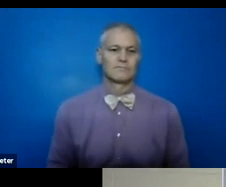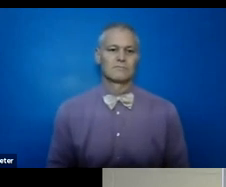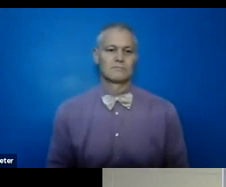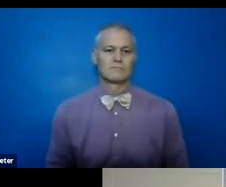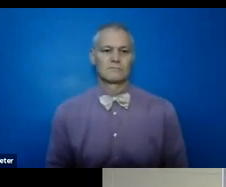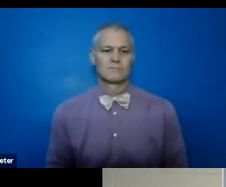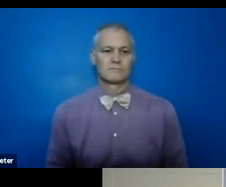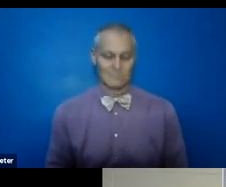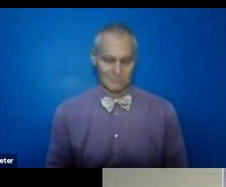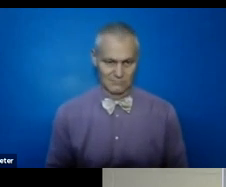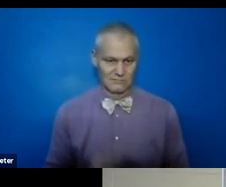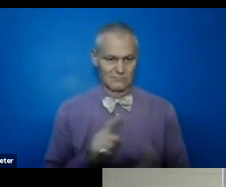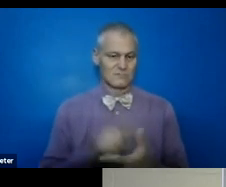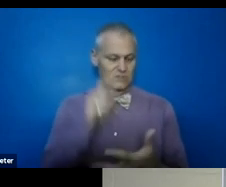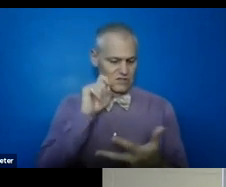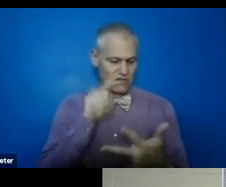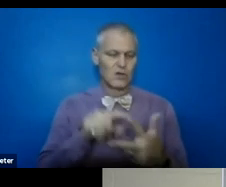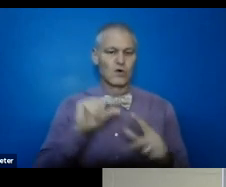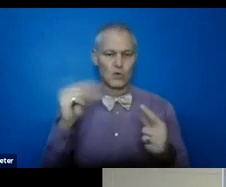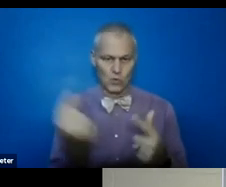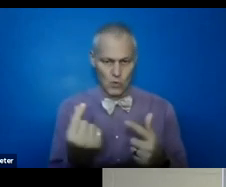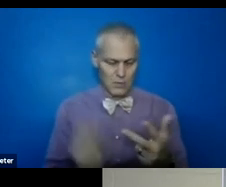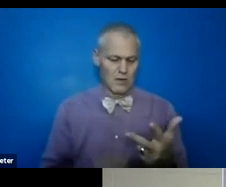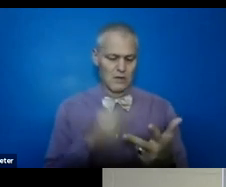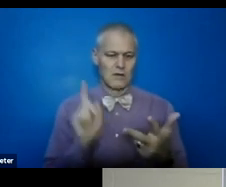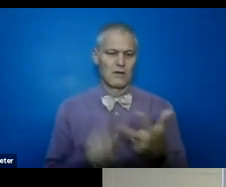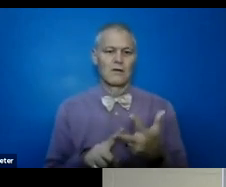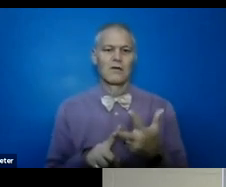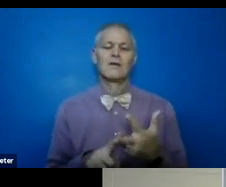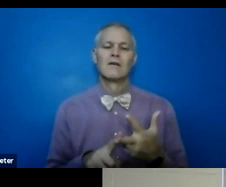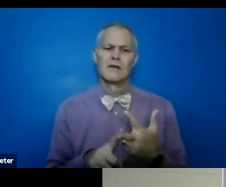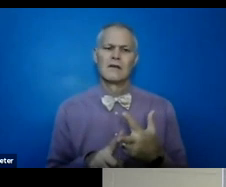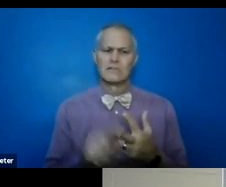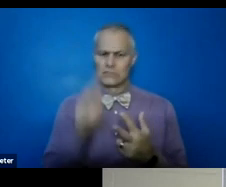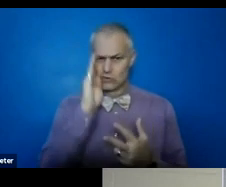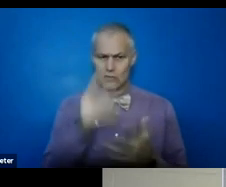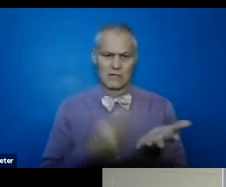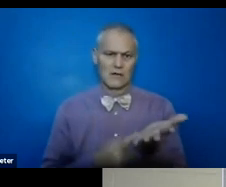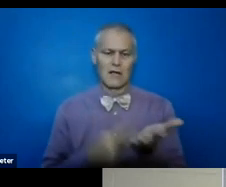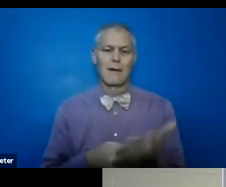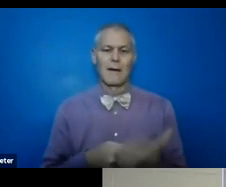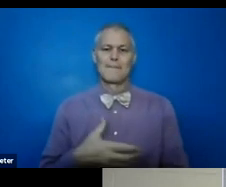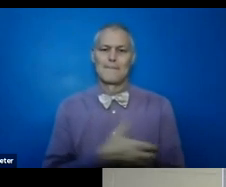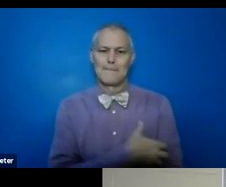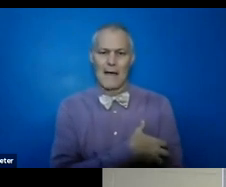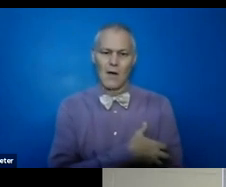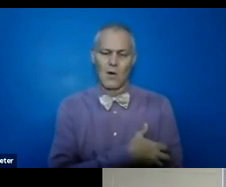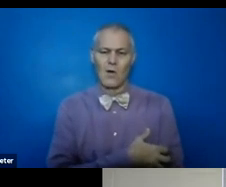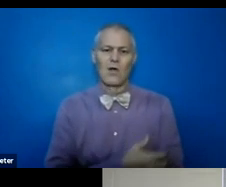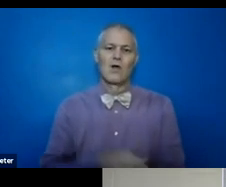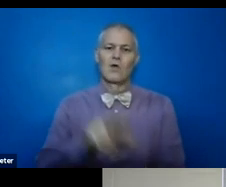So talk about gender, group setting, uh, actually directly talking about power and reframing